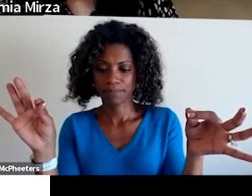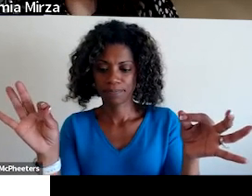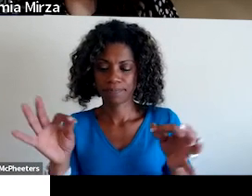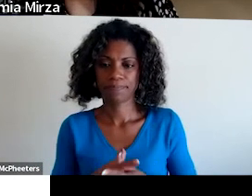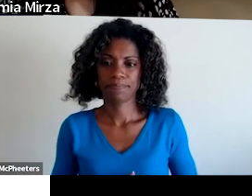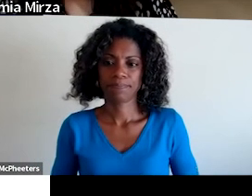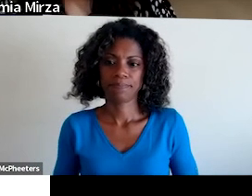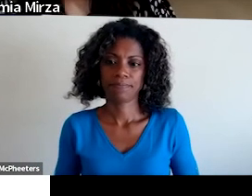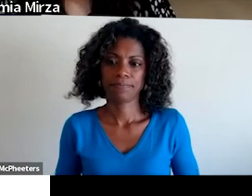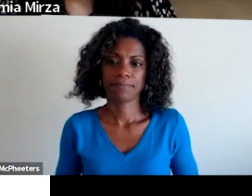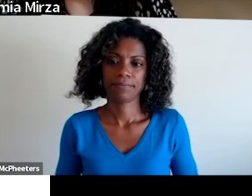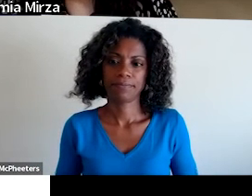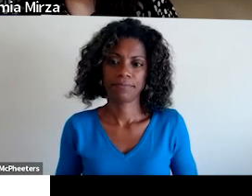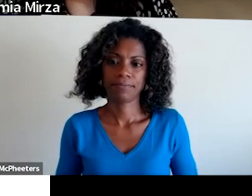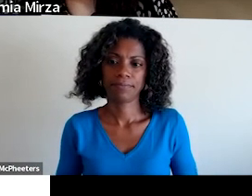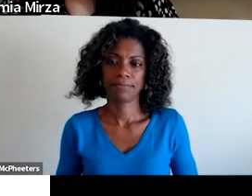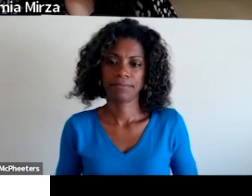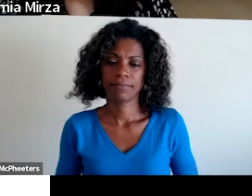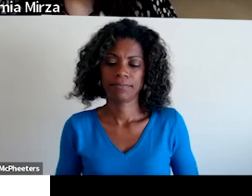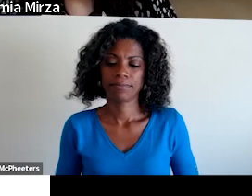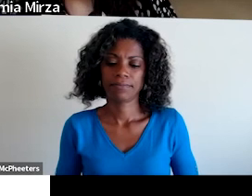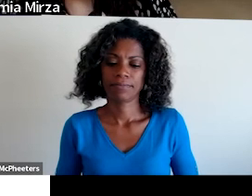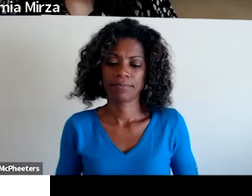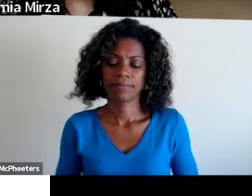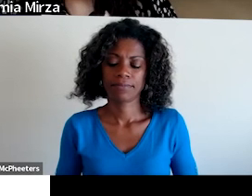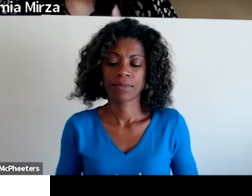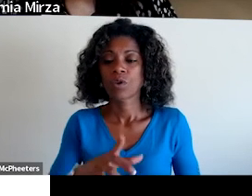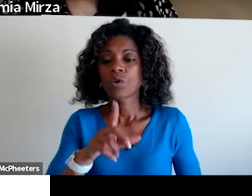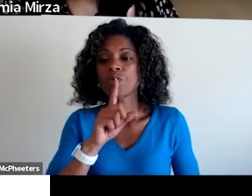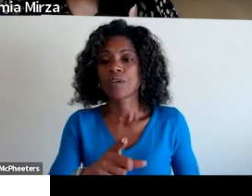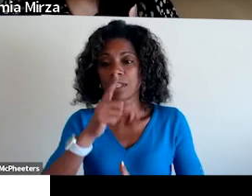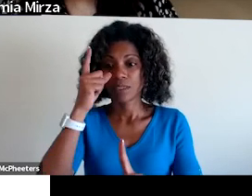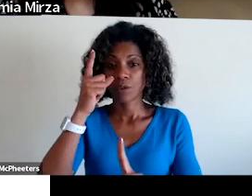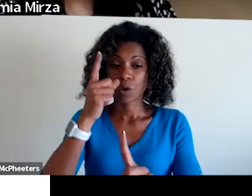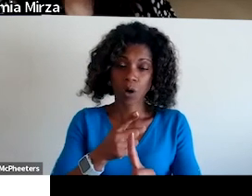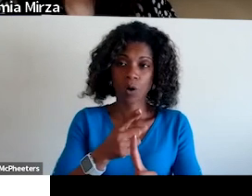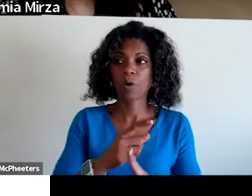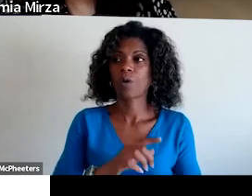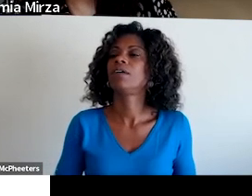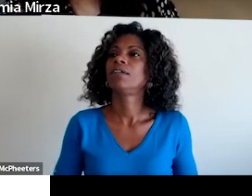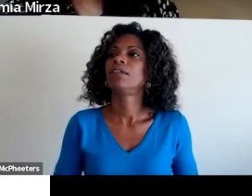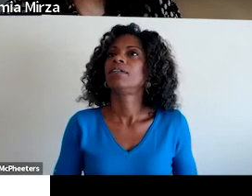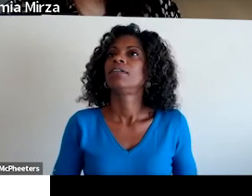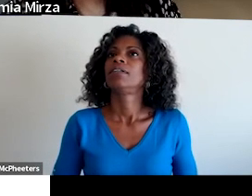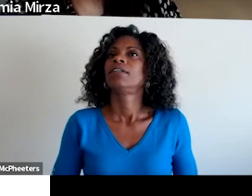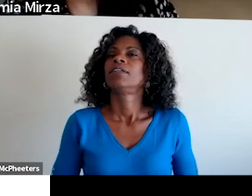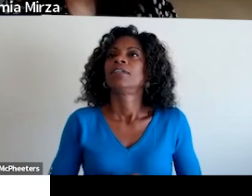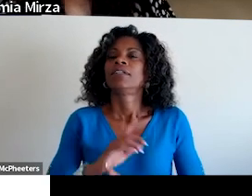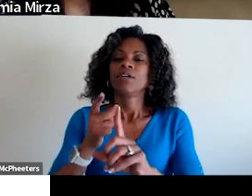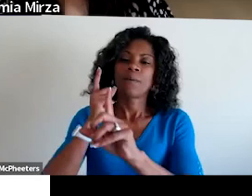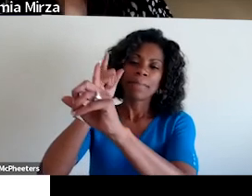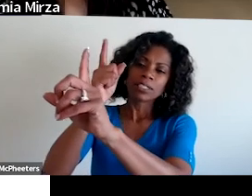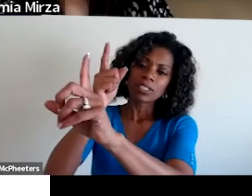And really the goal of that is, as you all know, your mission, your statements, that really ends up